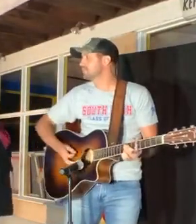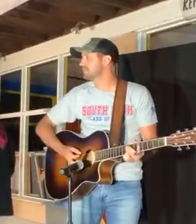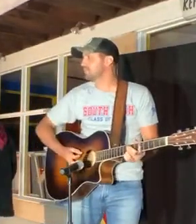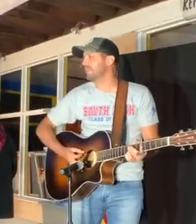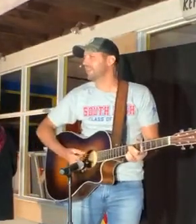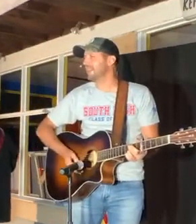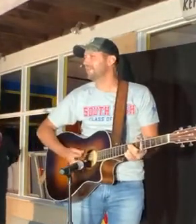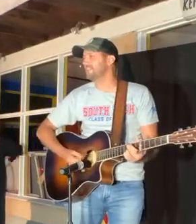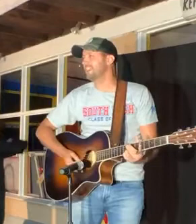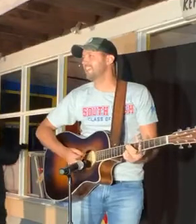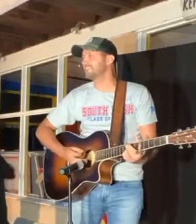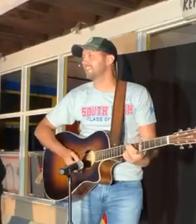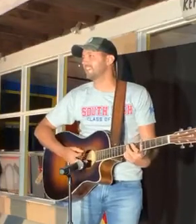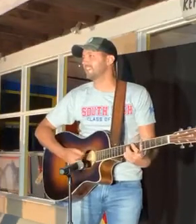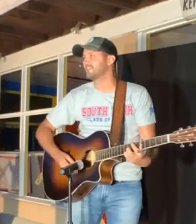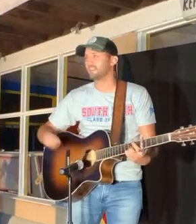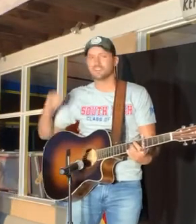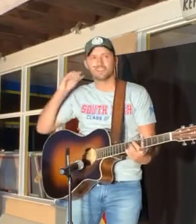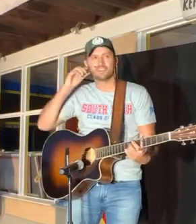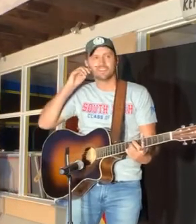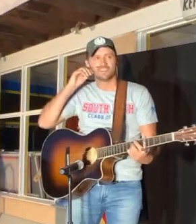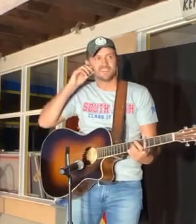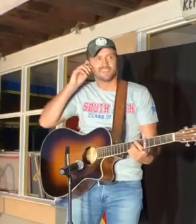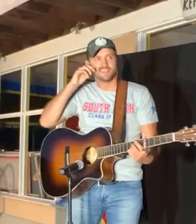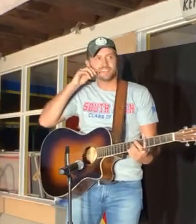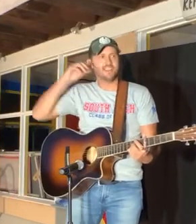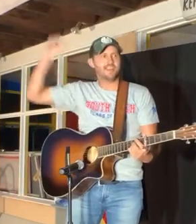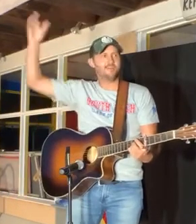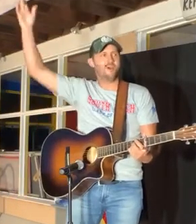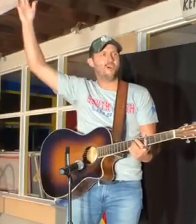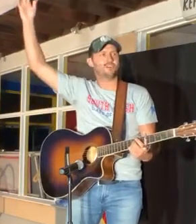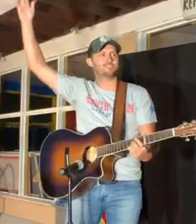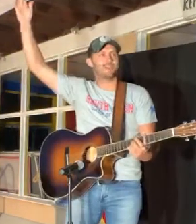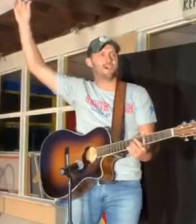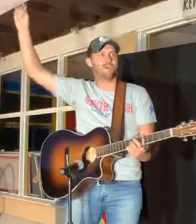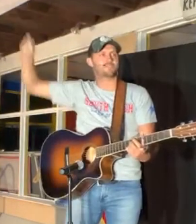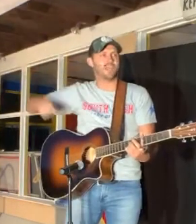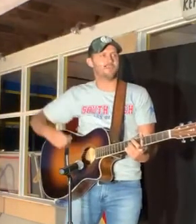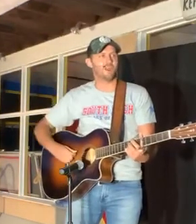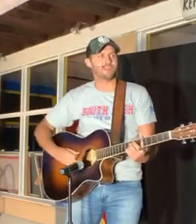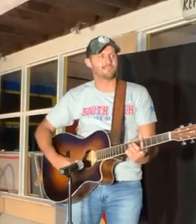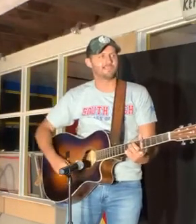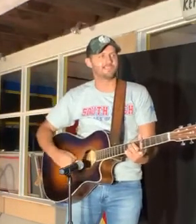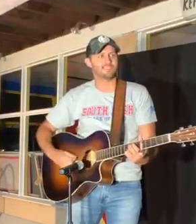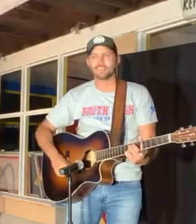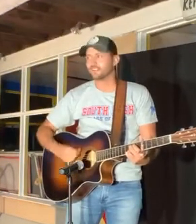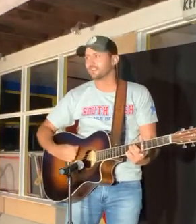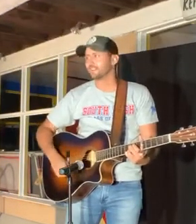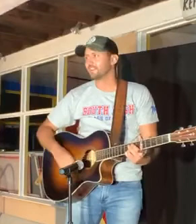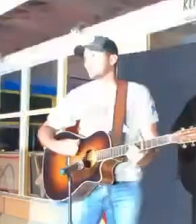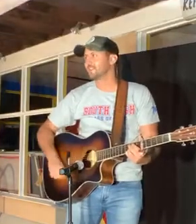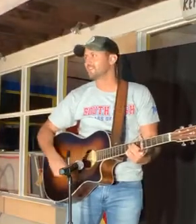Class of 2020, how we doing out there? Let's hear them horns. Come on, celebrate.